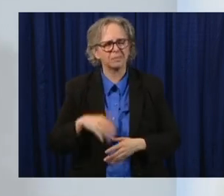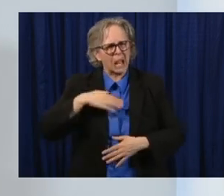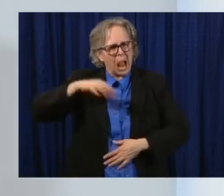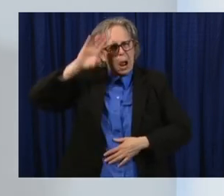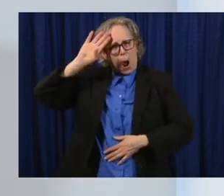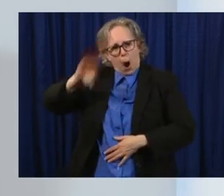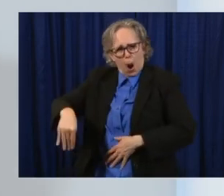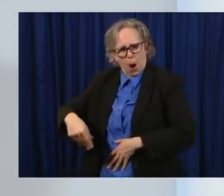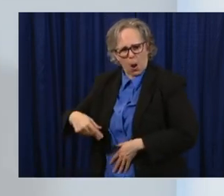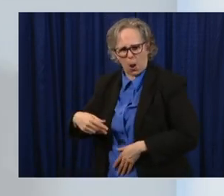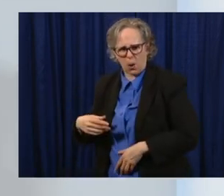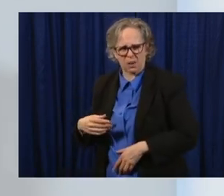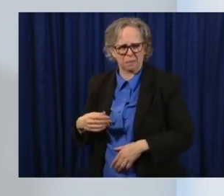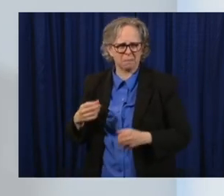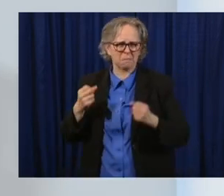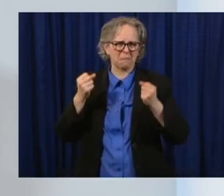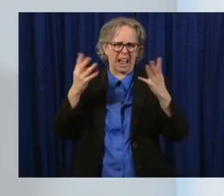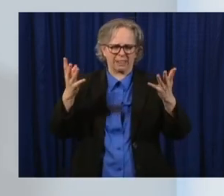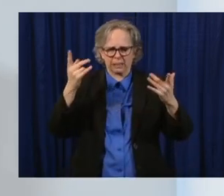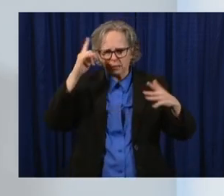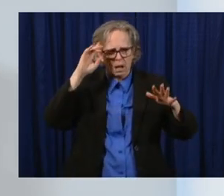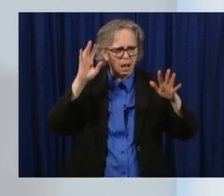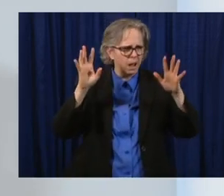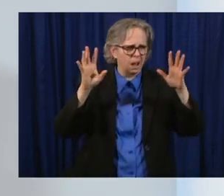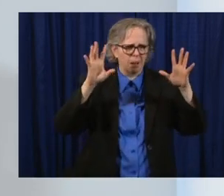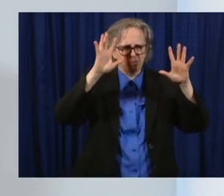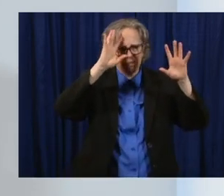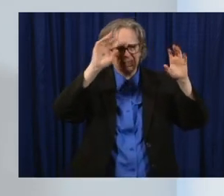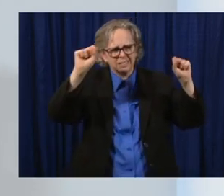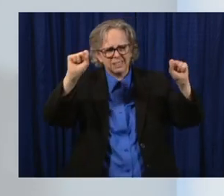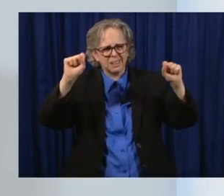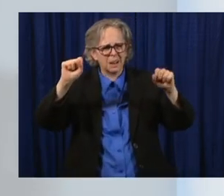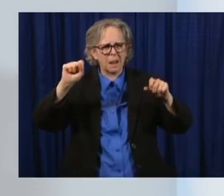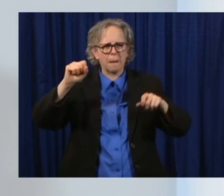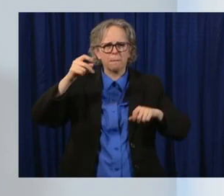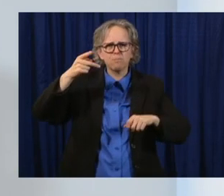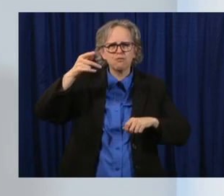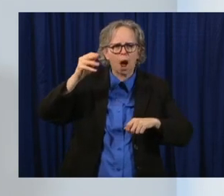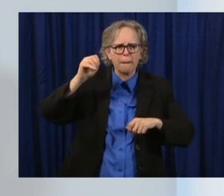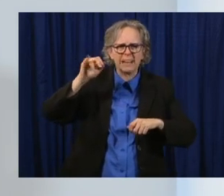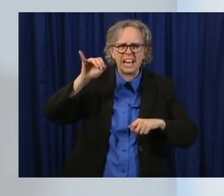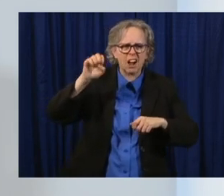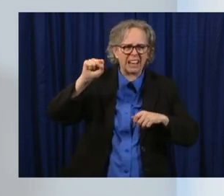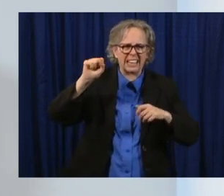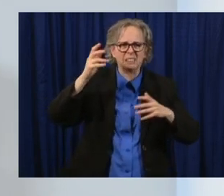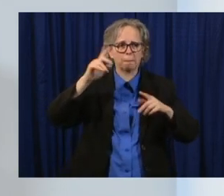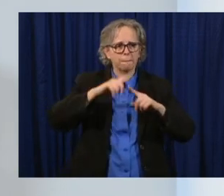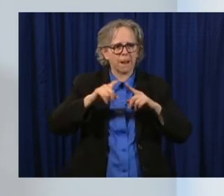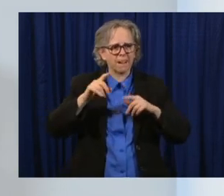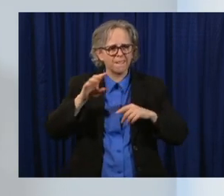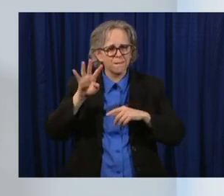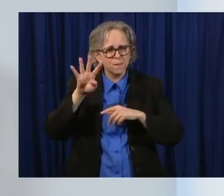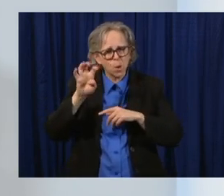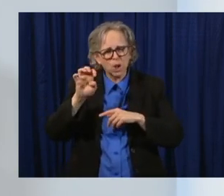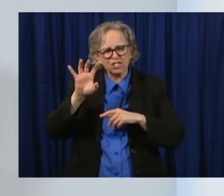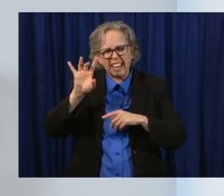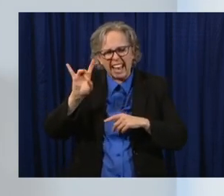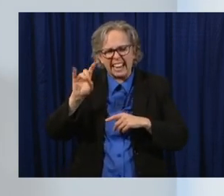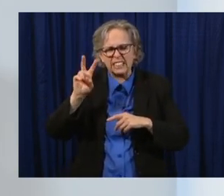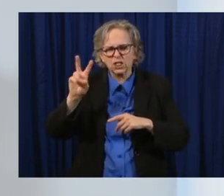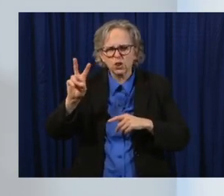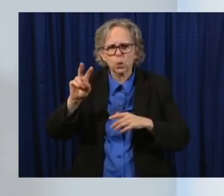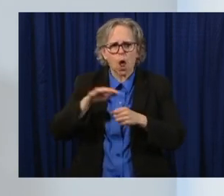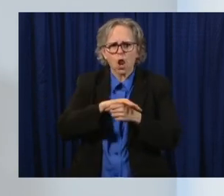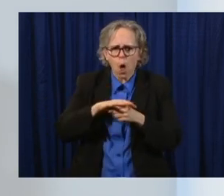there are presidential primaries and things like that, but there are 482 local issues on the ballot, including